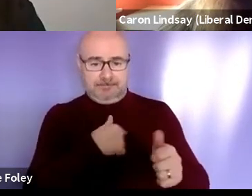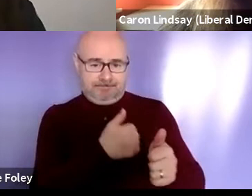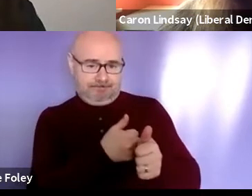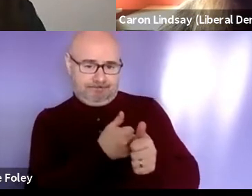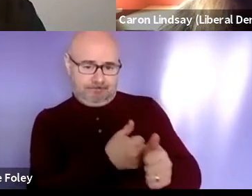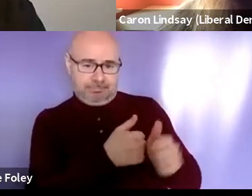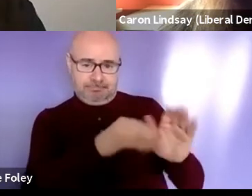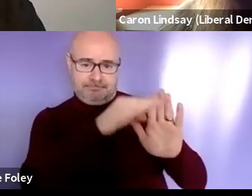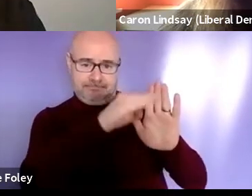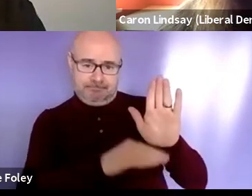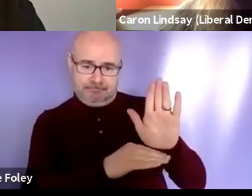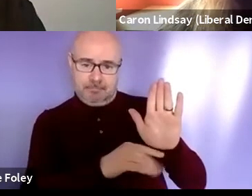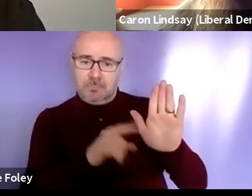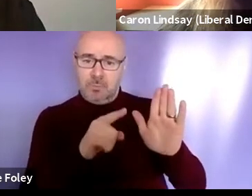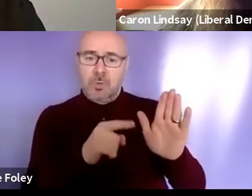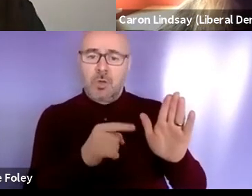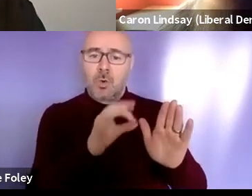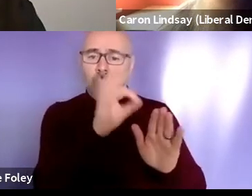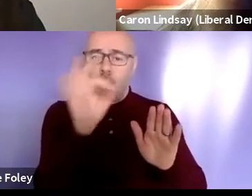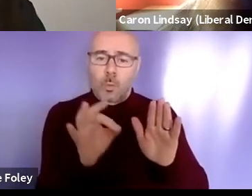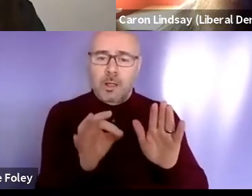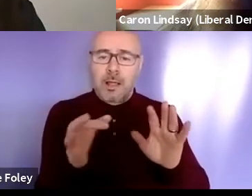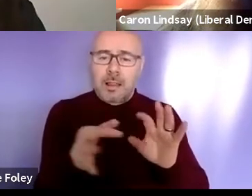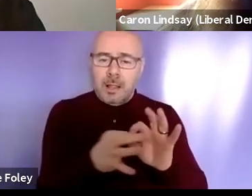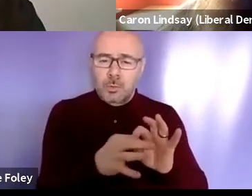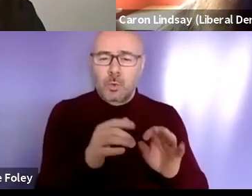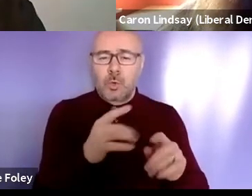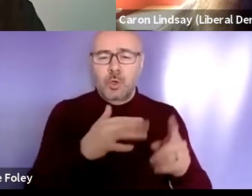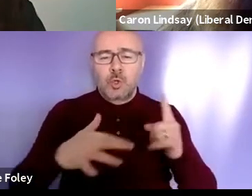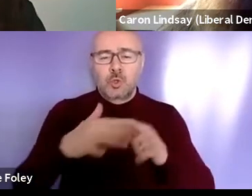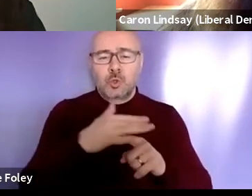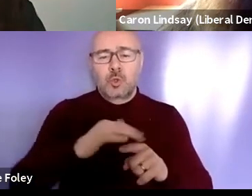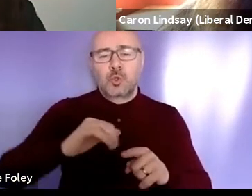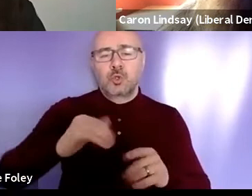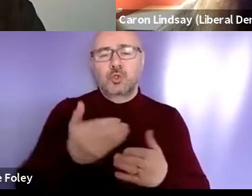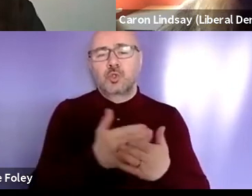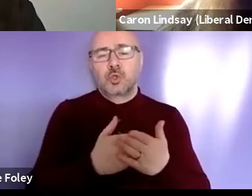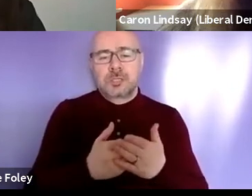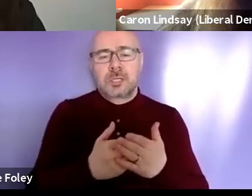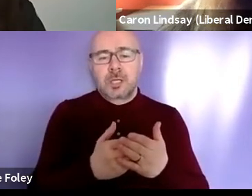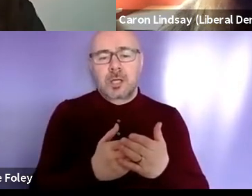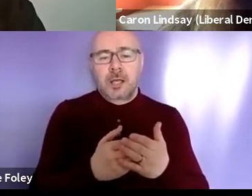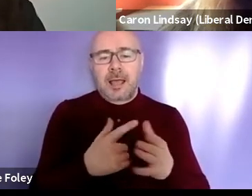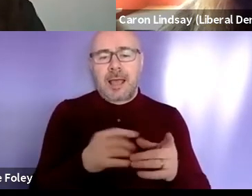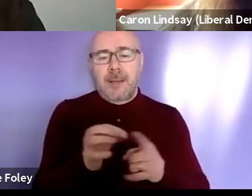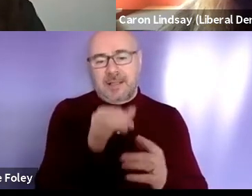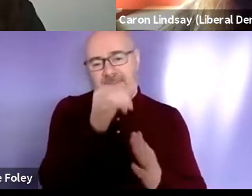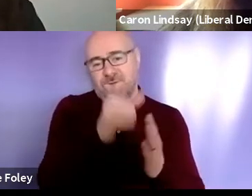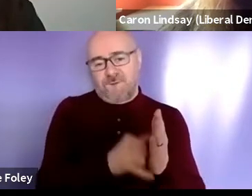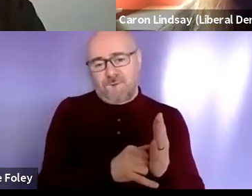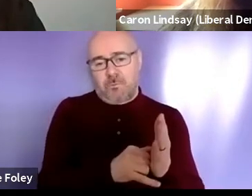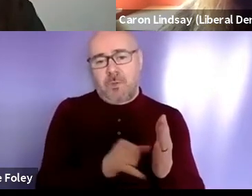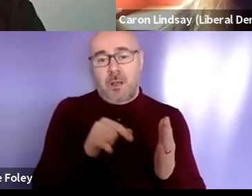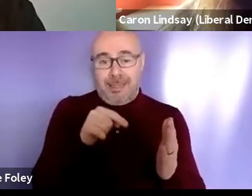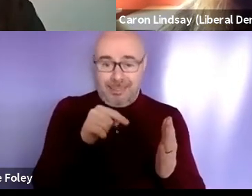wording of questions on the Social Security Scotland application forms and the colour of the envelopes that they'll arrive in has been informed by disabled